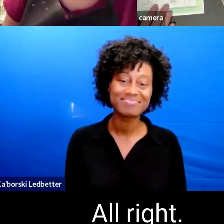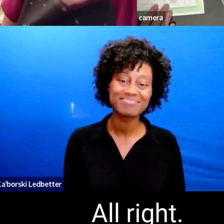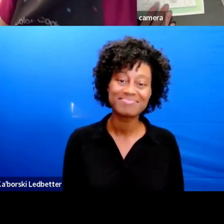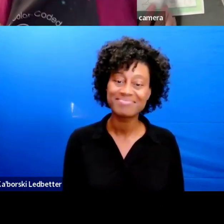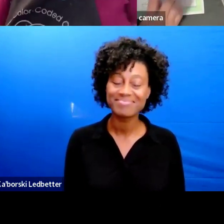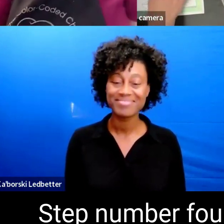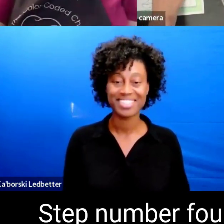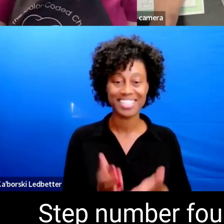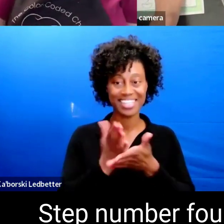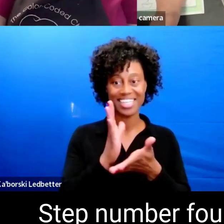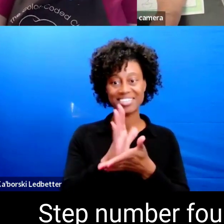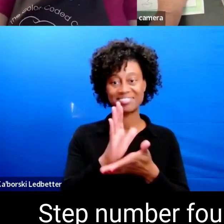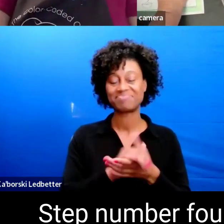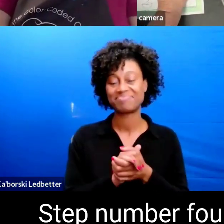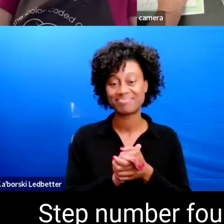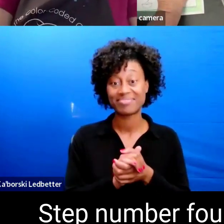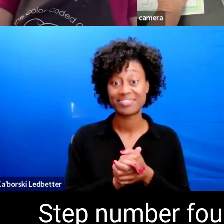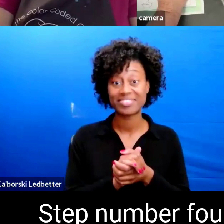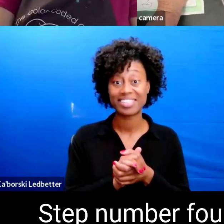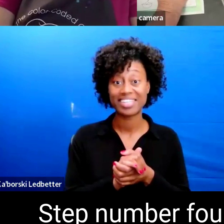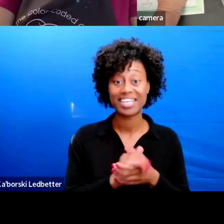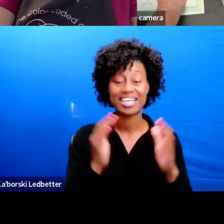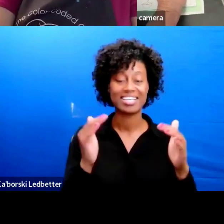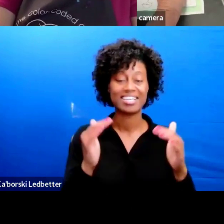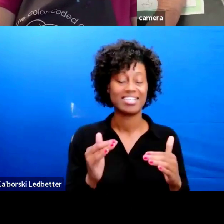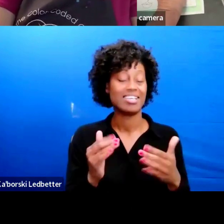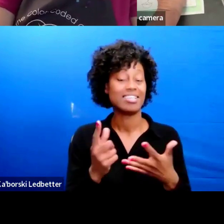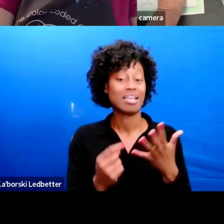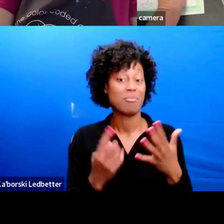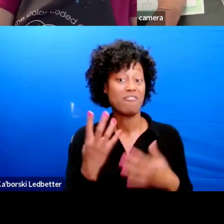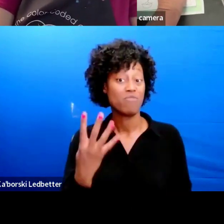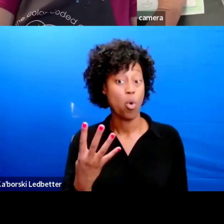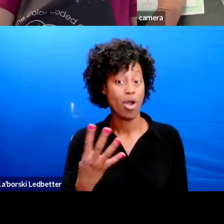All right. Step number 4.